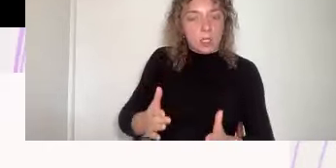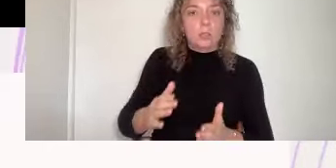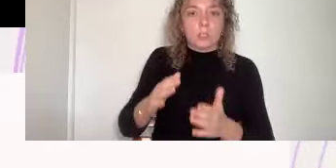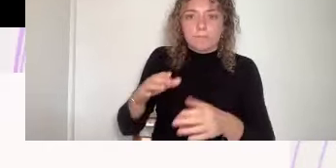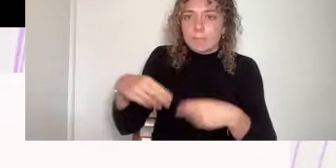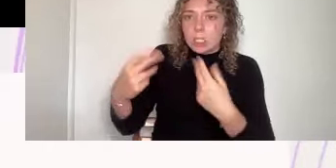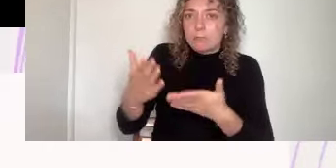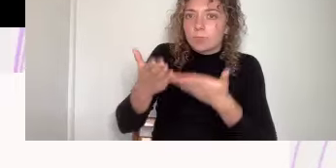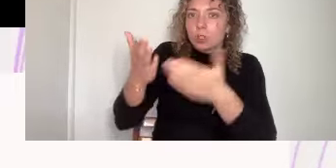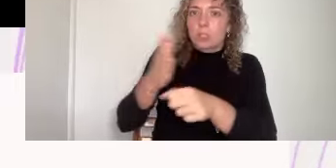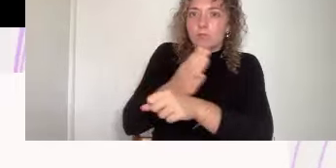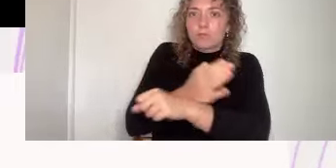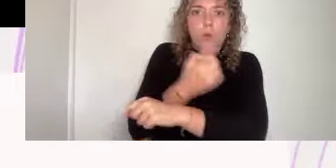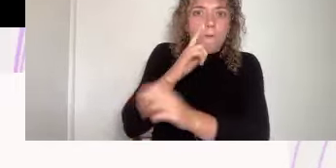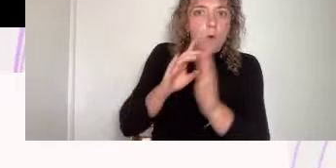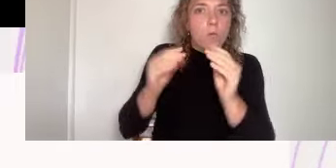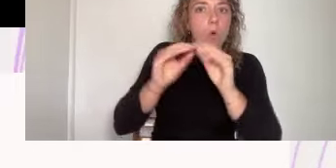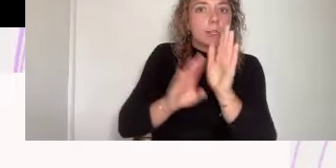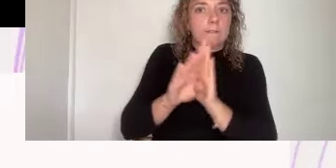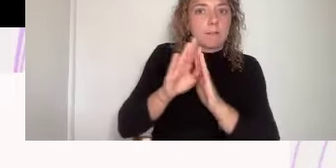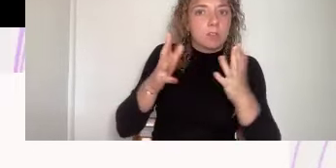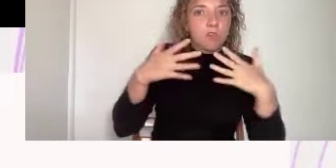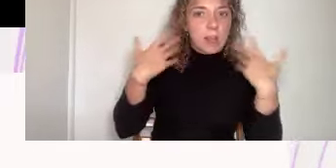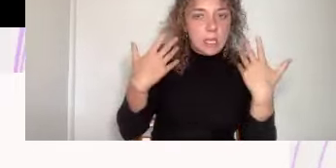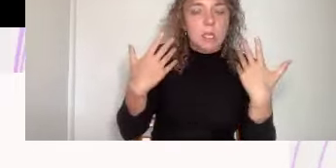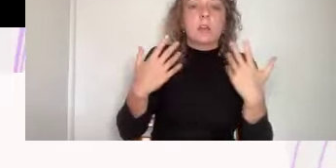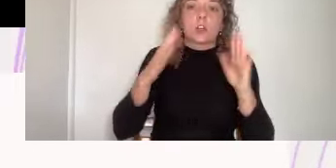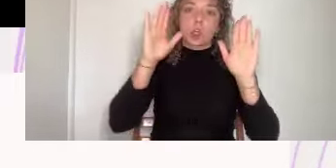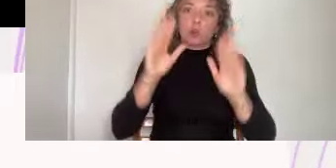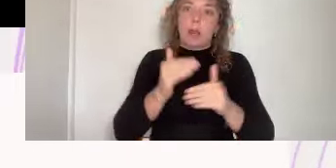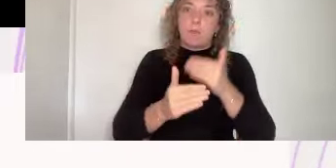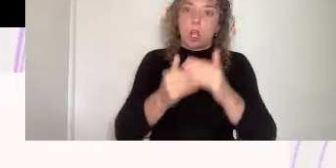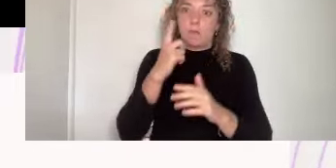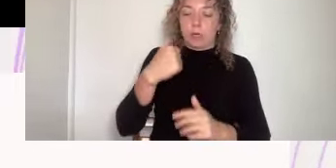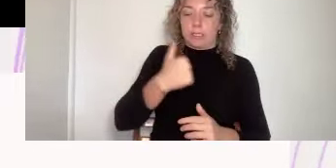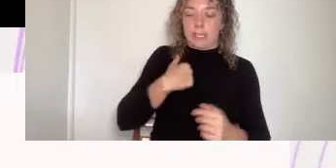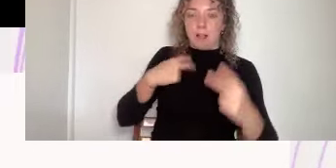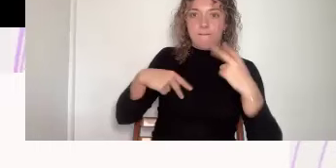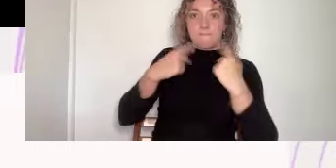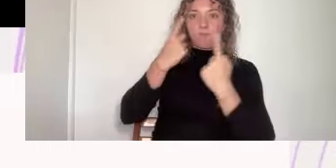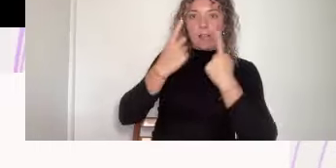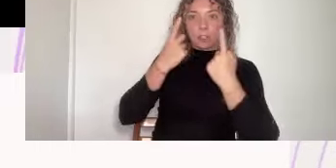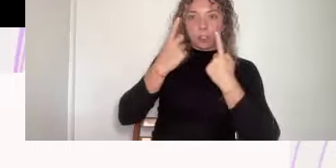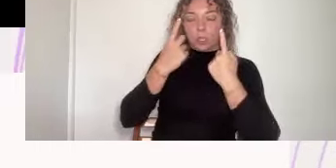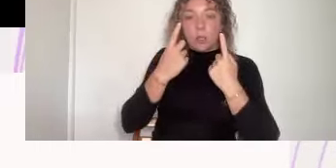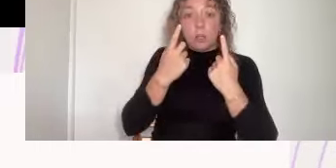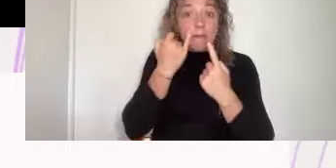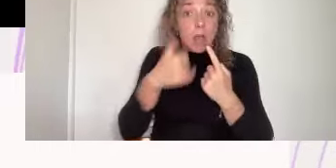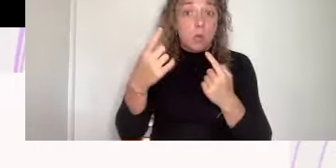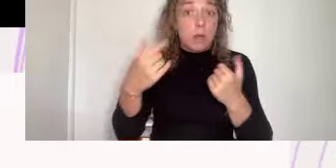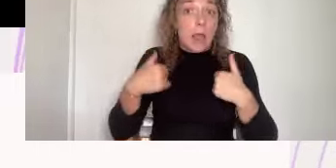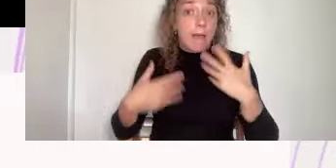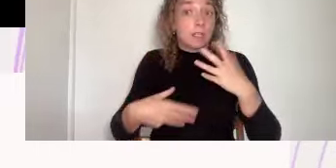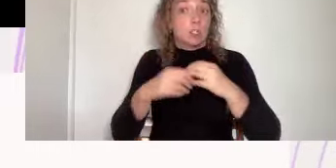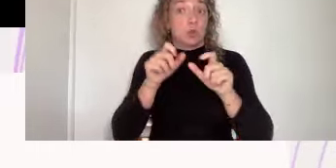more developmentally friendly. It's a really great process and self-reflection. So again, if anyone has additional questions about that,